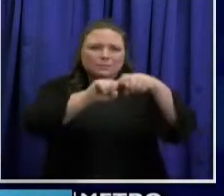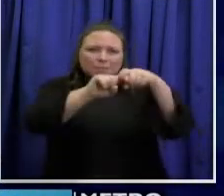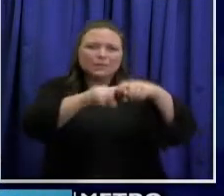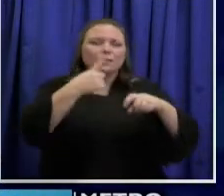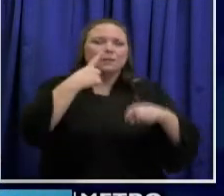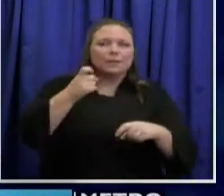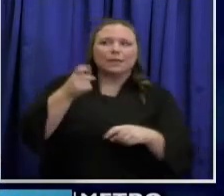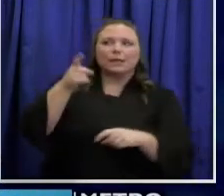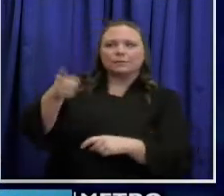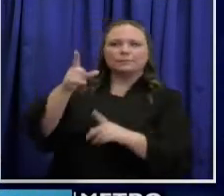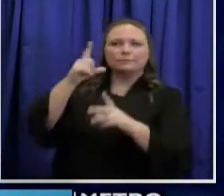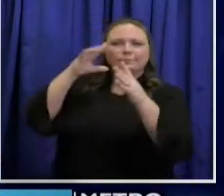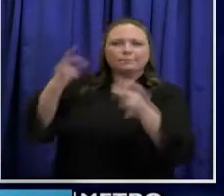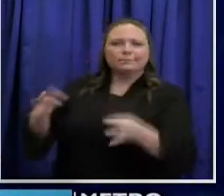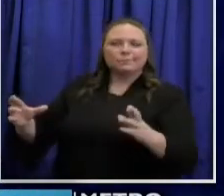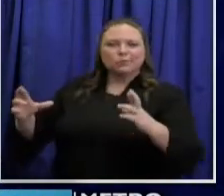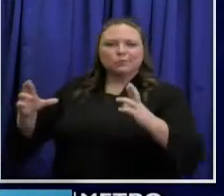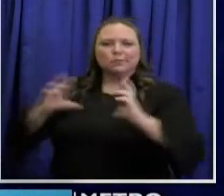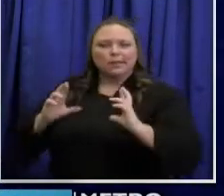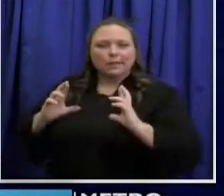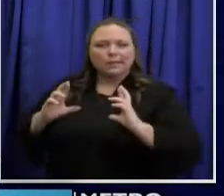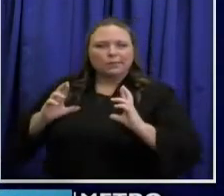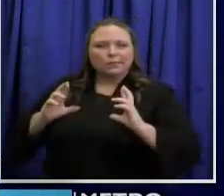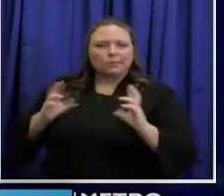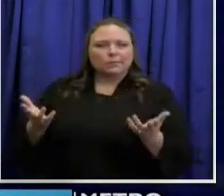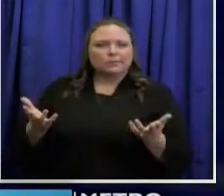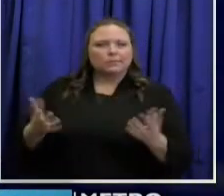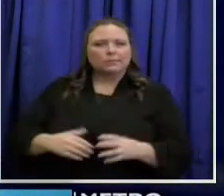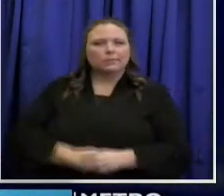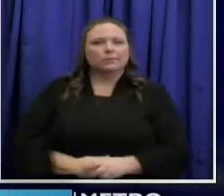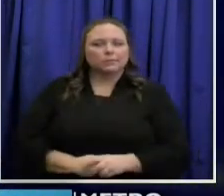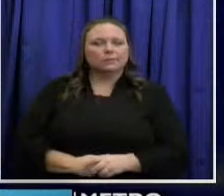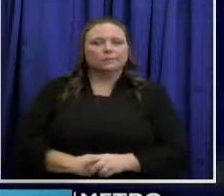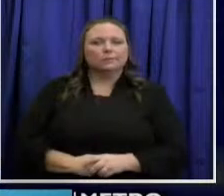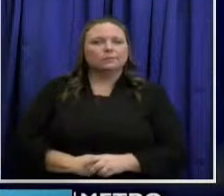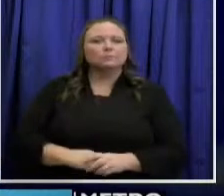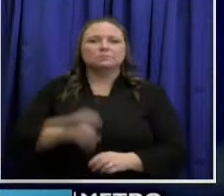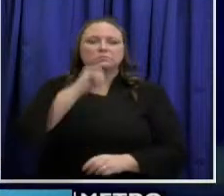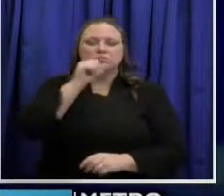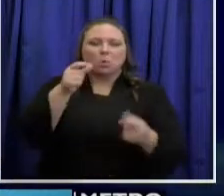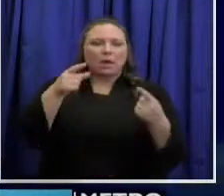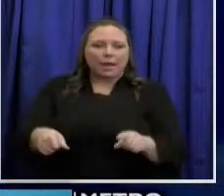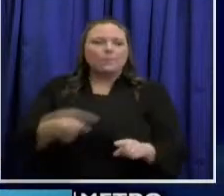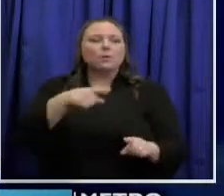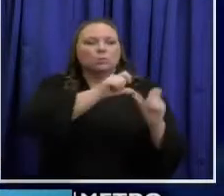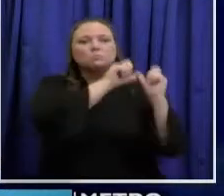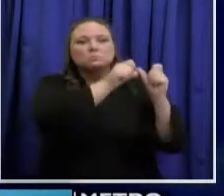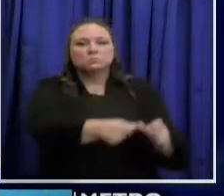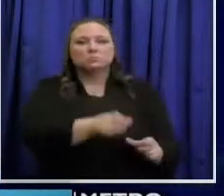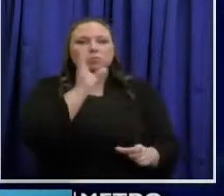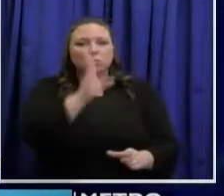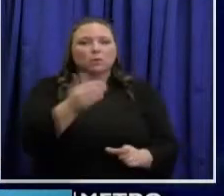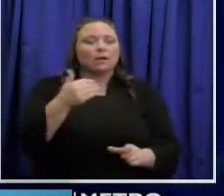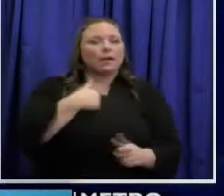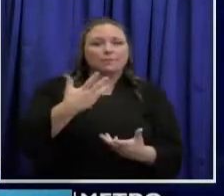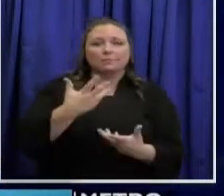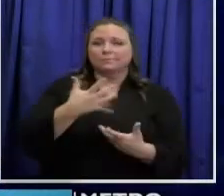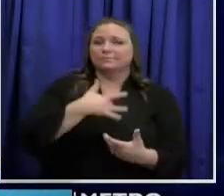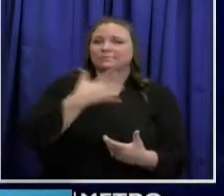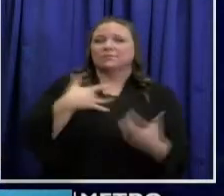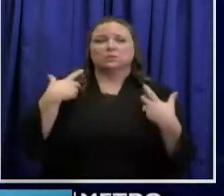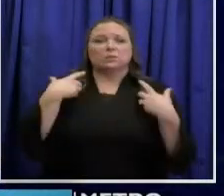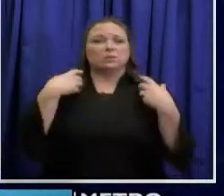because somebody somehow seemingly elected not to participate. That's not going to be the case. And I have every confidence